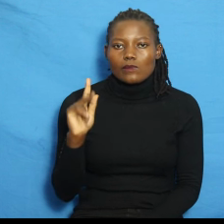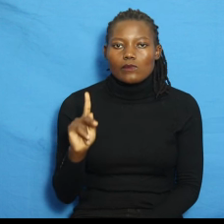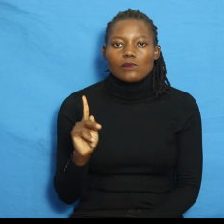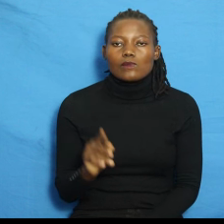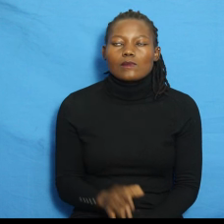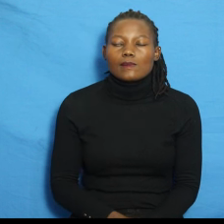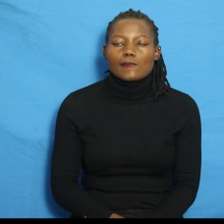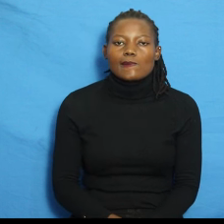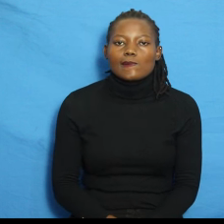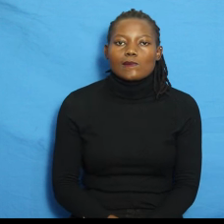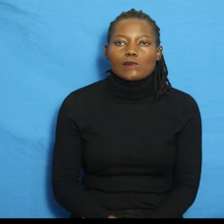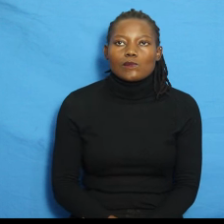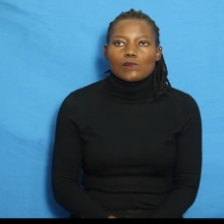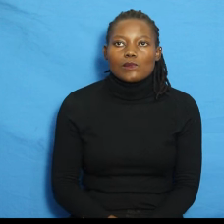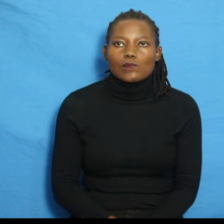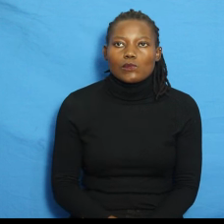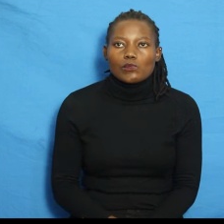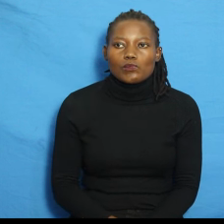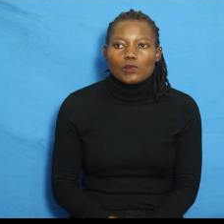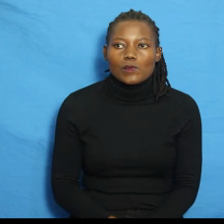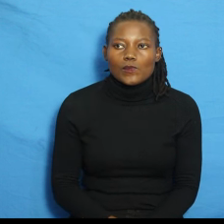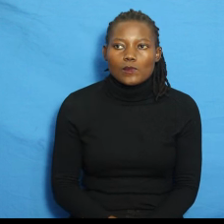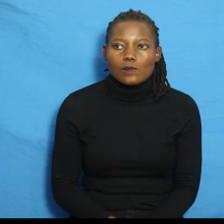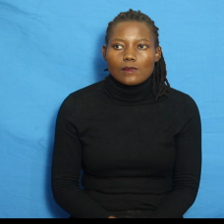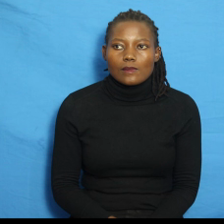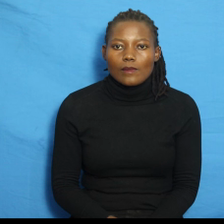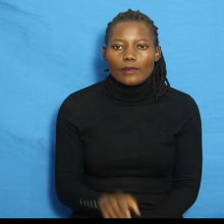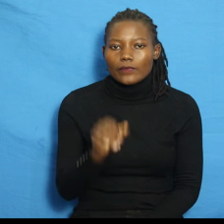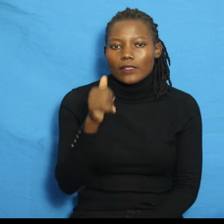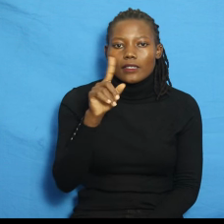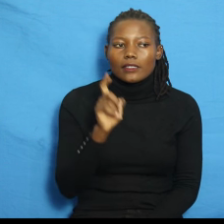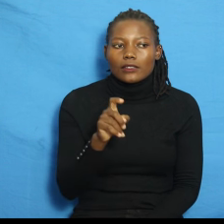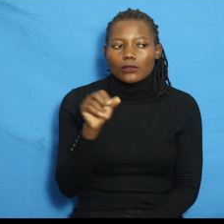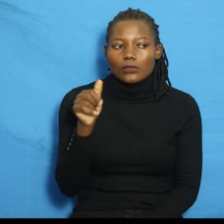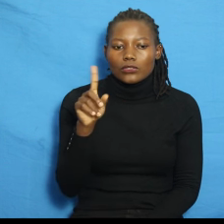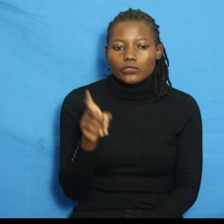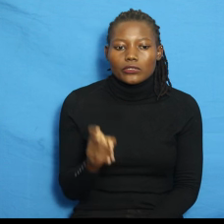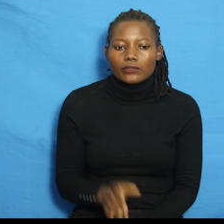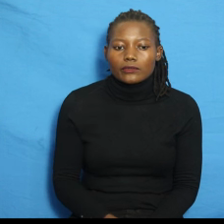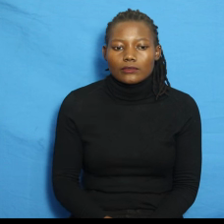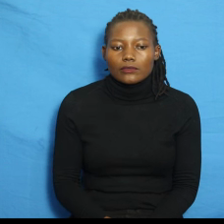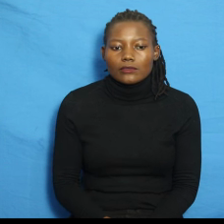As you've rightly put it, if there's any question for